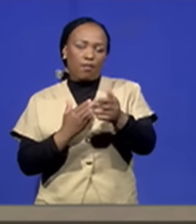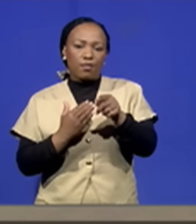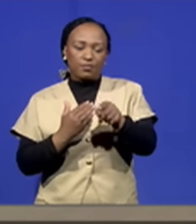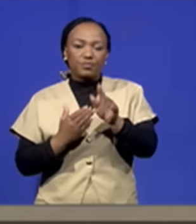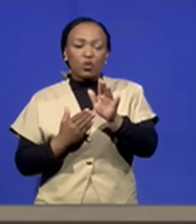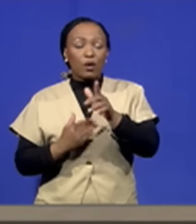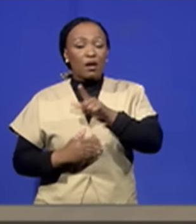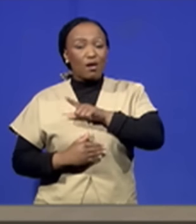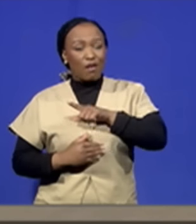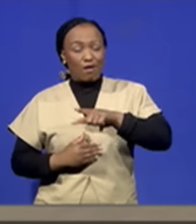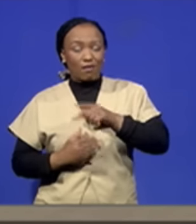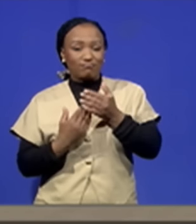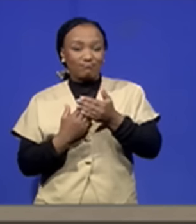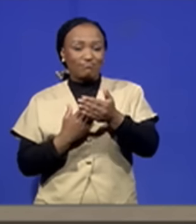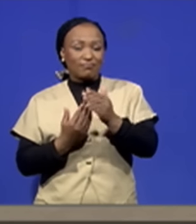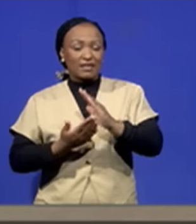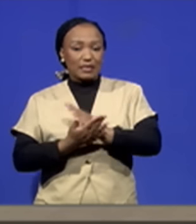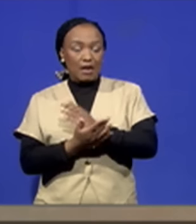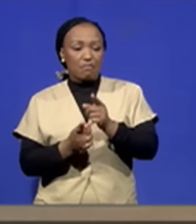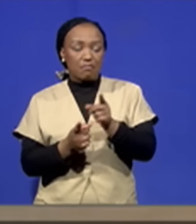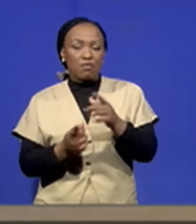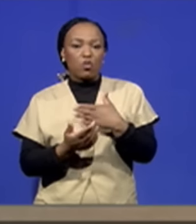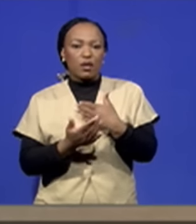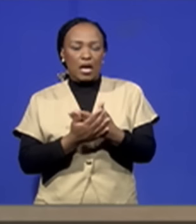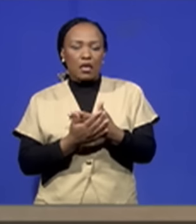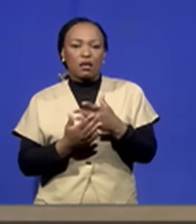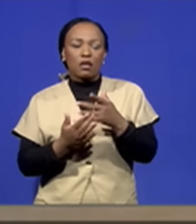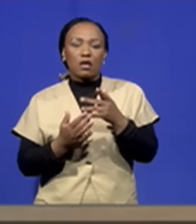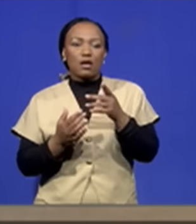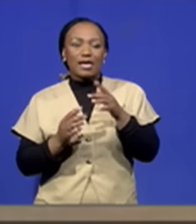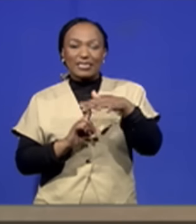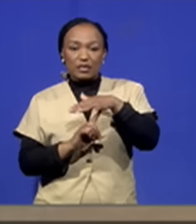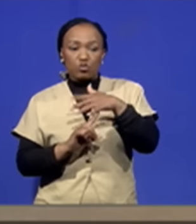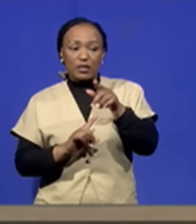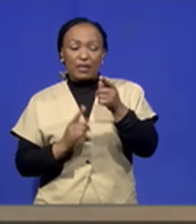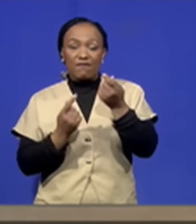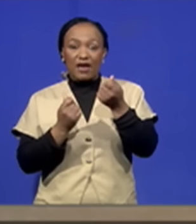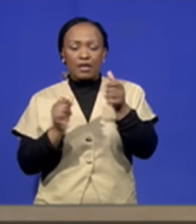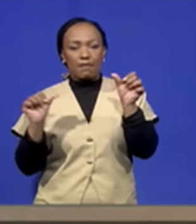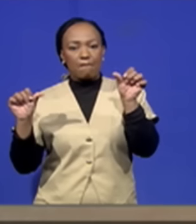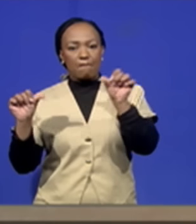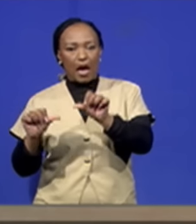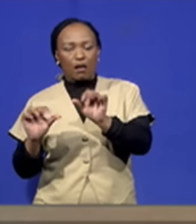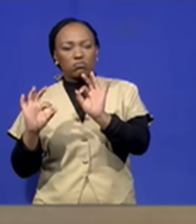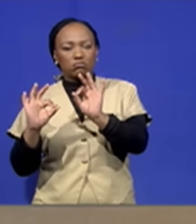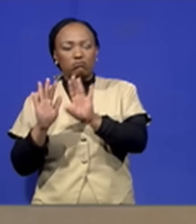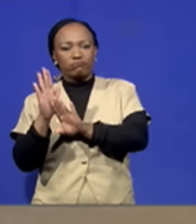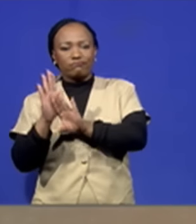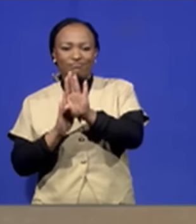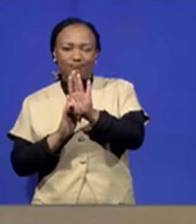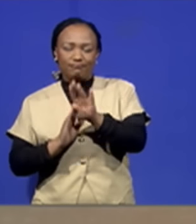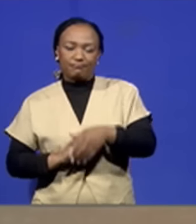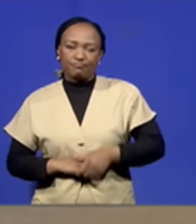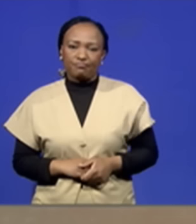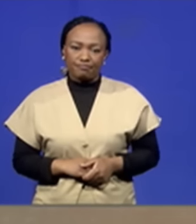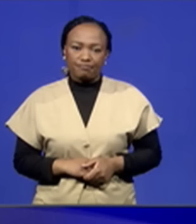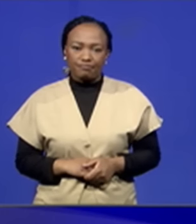tsaya sebaka gore ba bangwe ba bona ba kgone go busetsa serodumo sa bona sa tsa matlole kwa maemong a siameng.